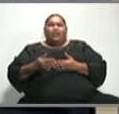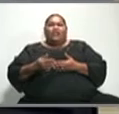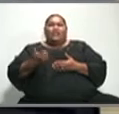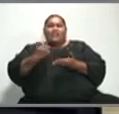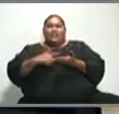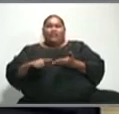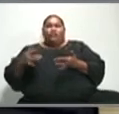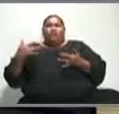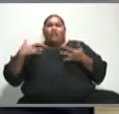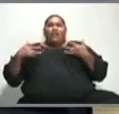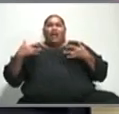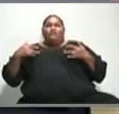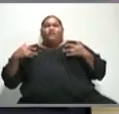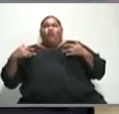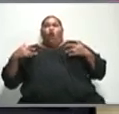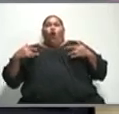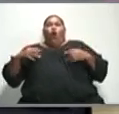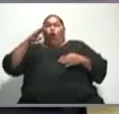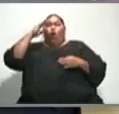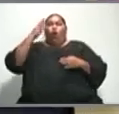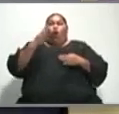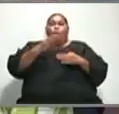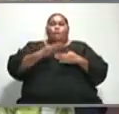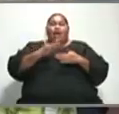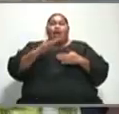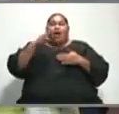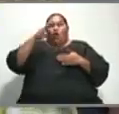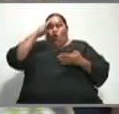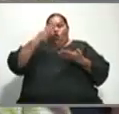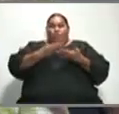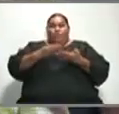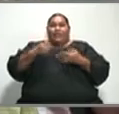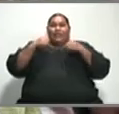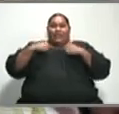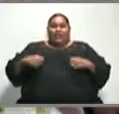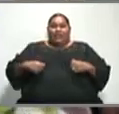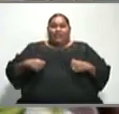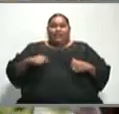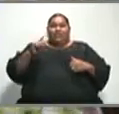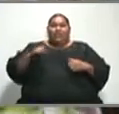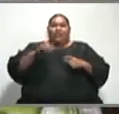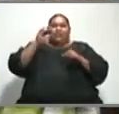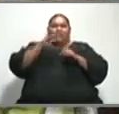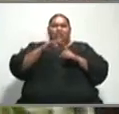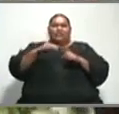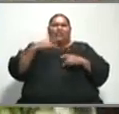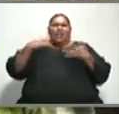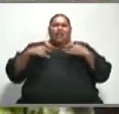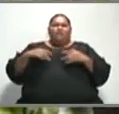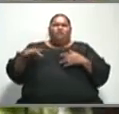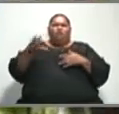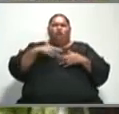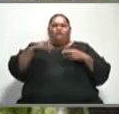life, hope and healing was received yesterday afternoon, one that will touch the lives of ordinary